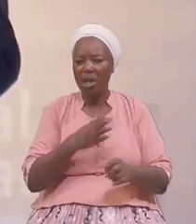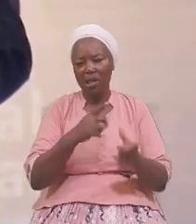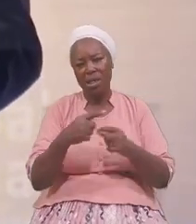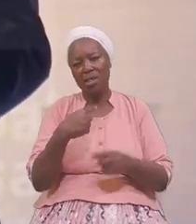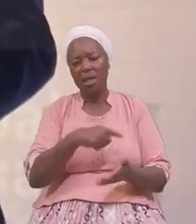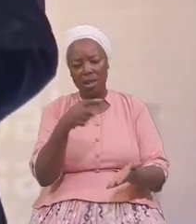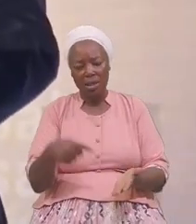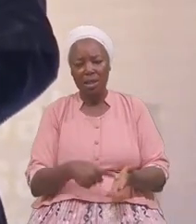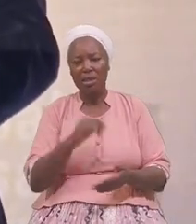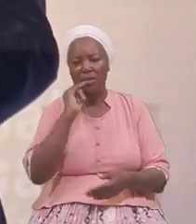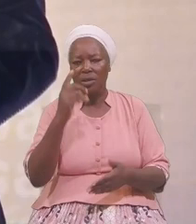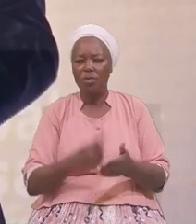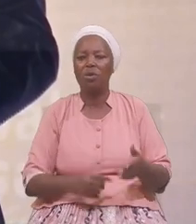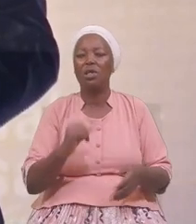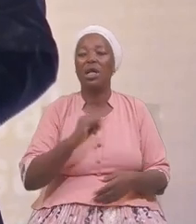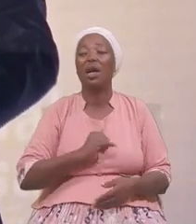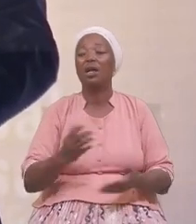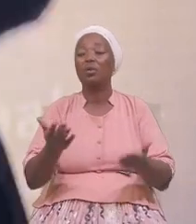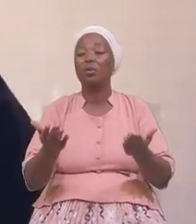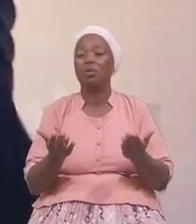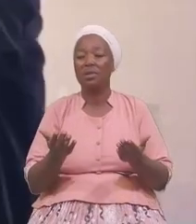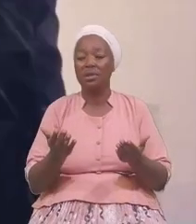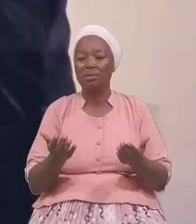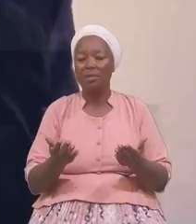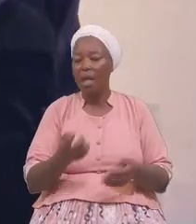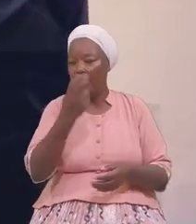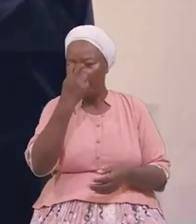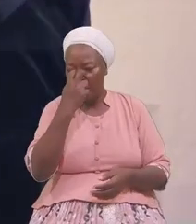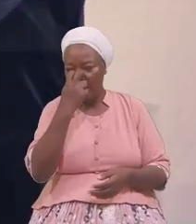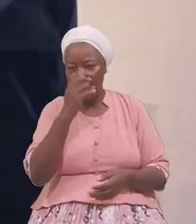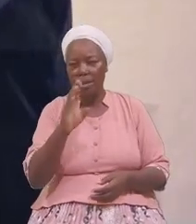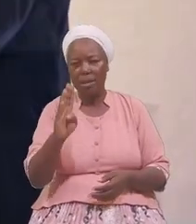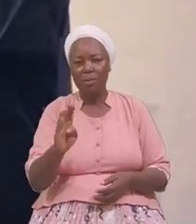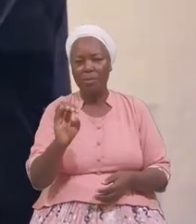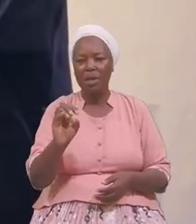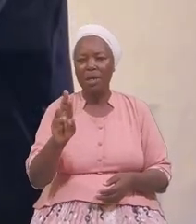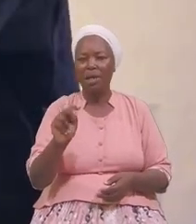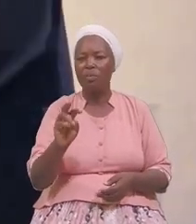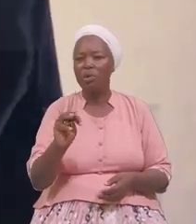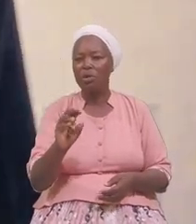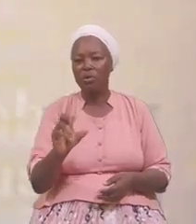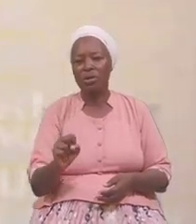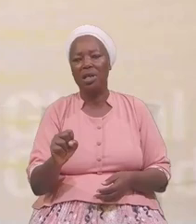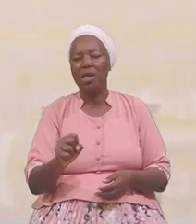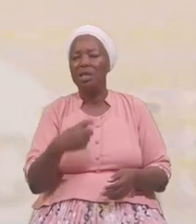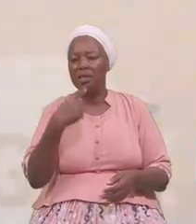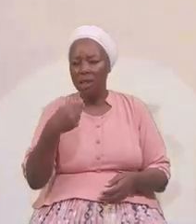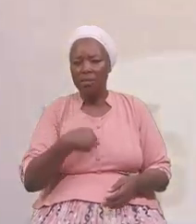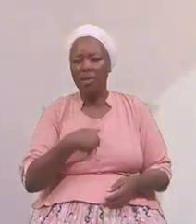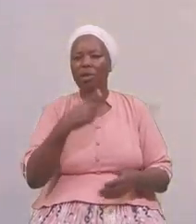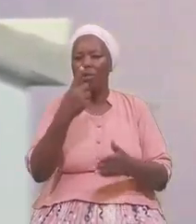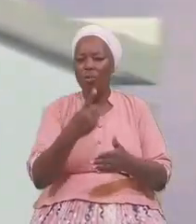is what I want. Blind Bartimaeus, tell me, what